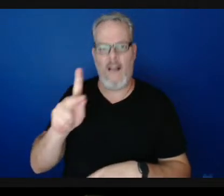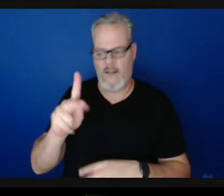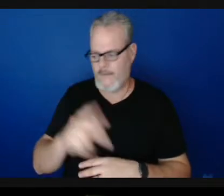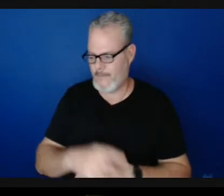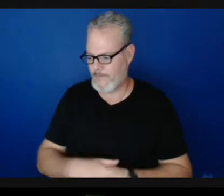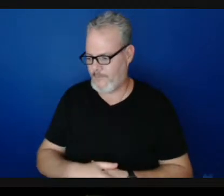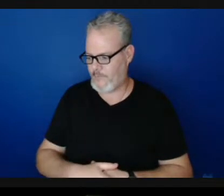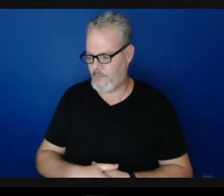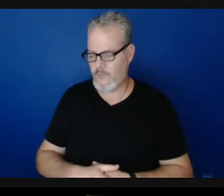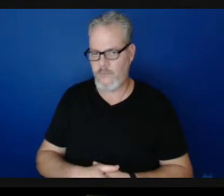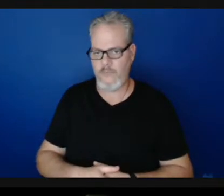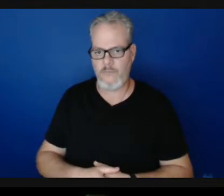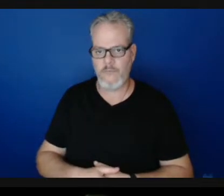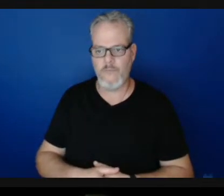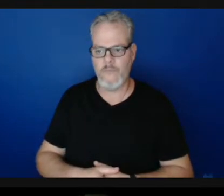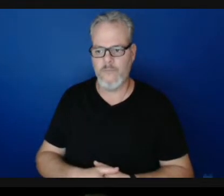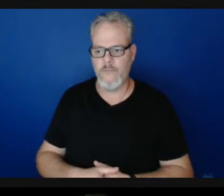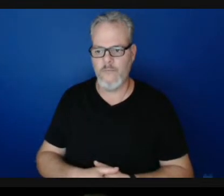overall.